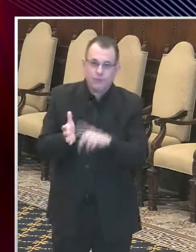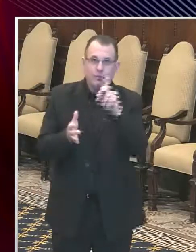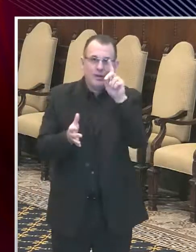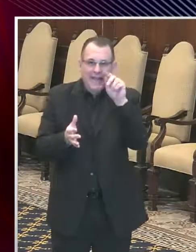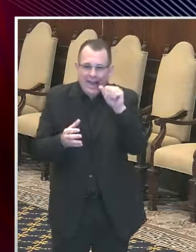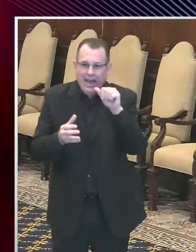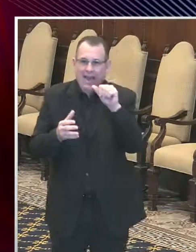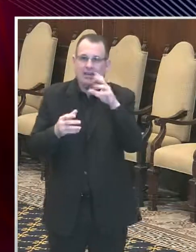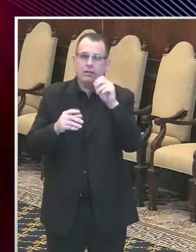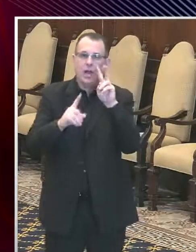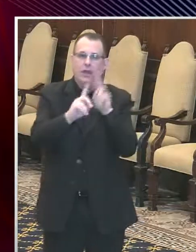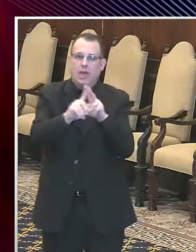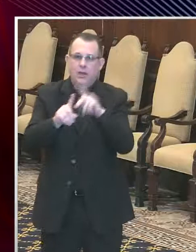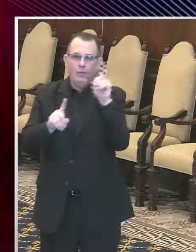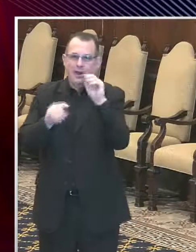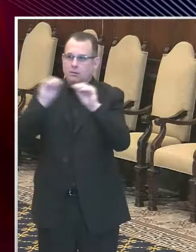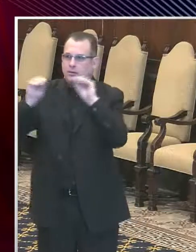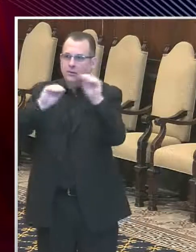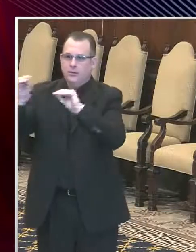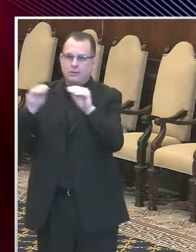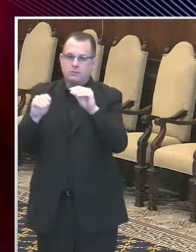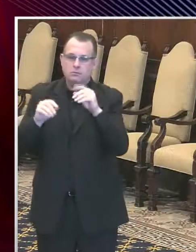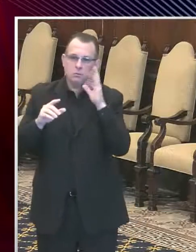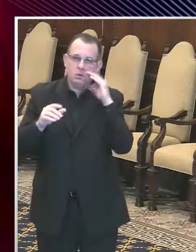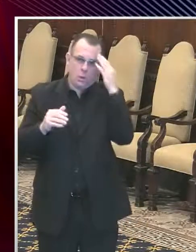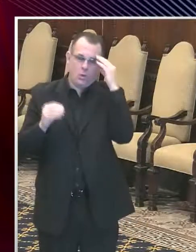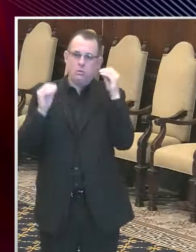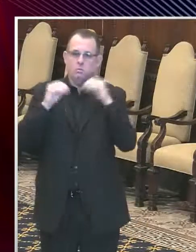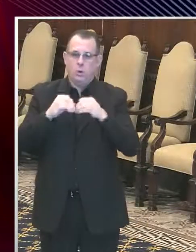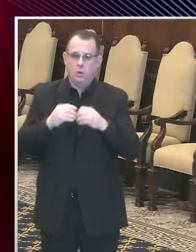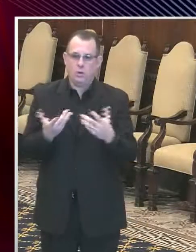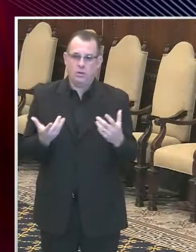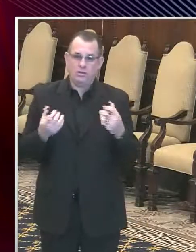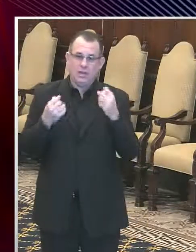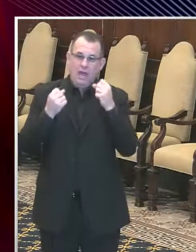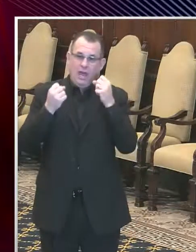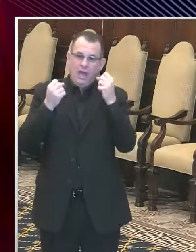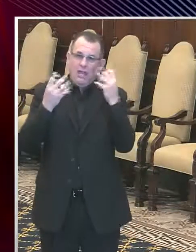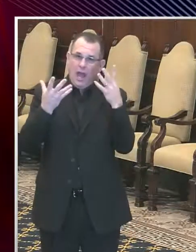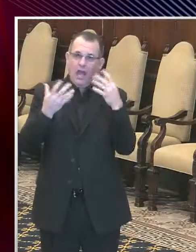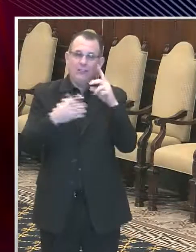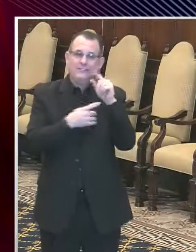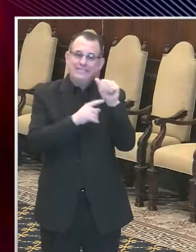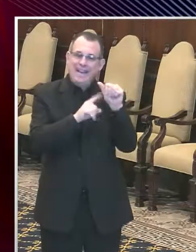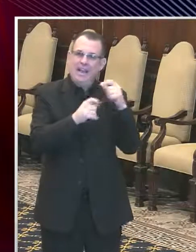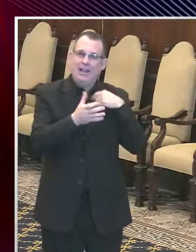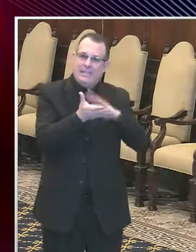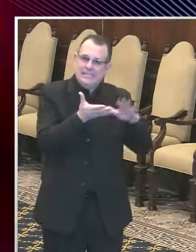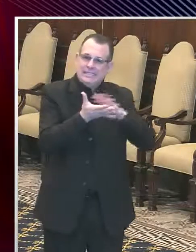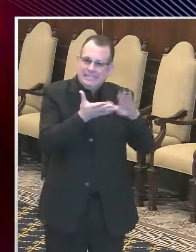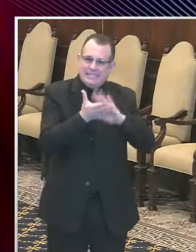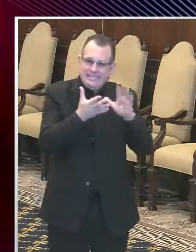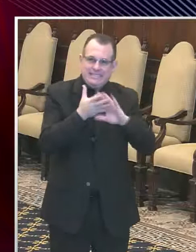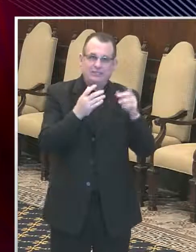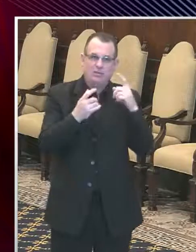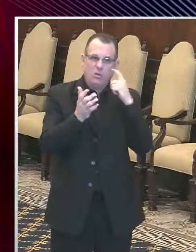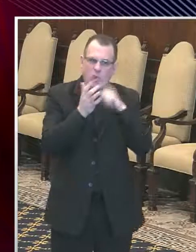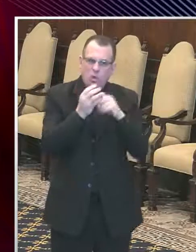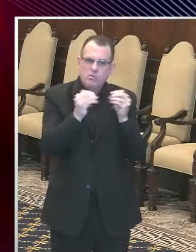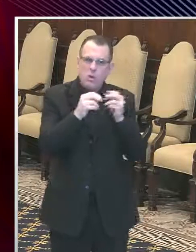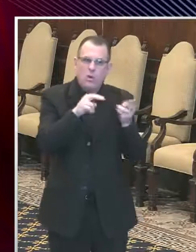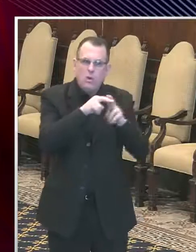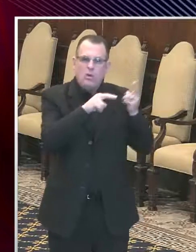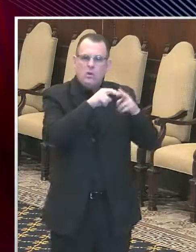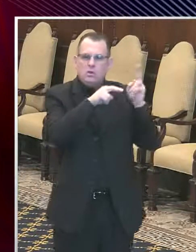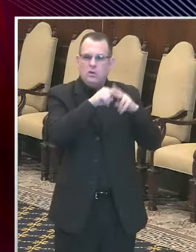us. So in the past couple of days, a lot of that data has been cleaned up. And so it had an increase during the time period, the first week or so in April. So